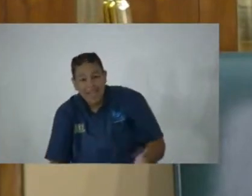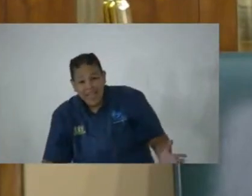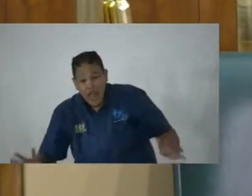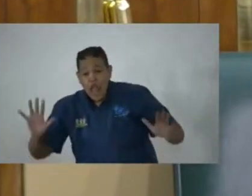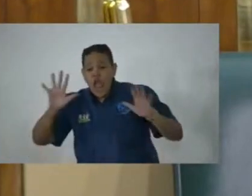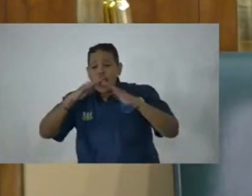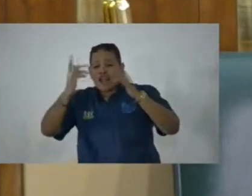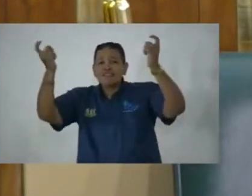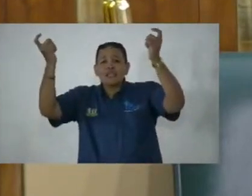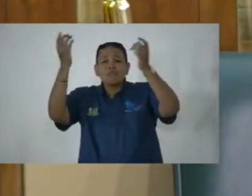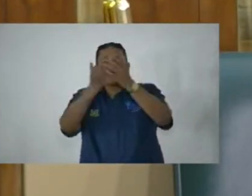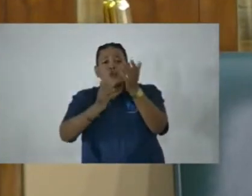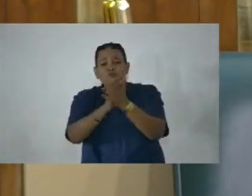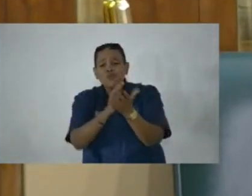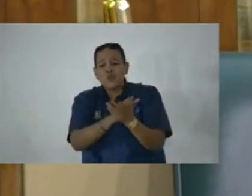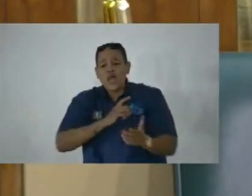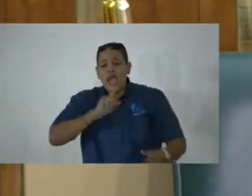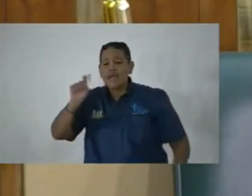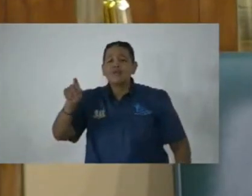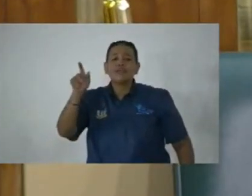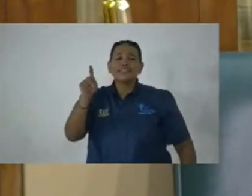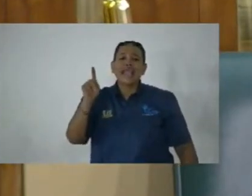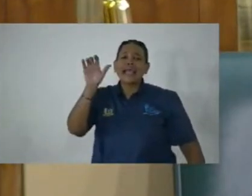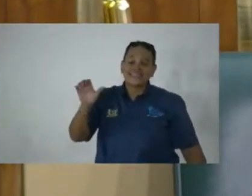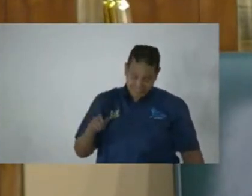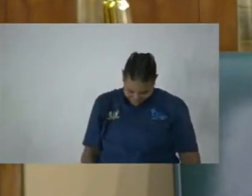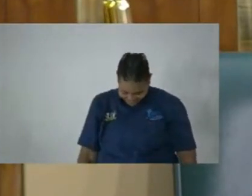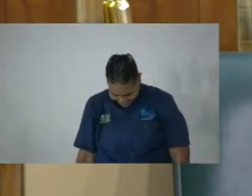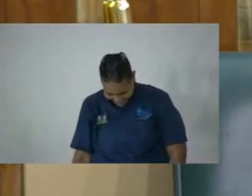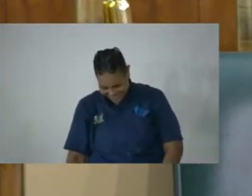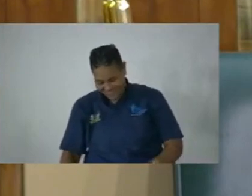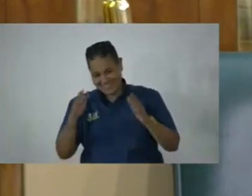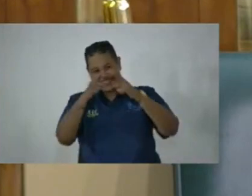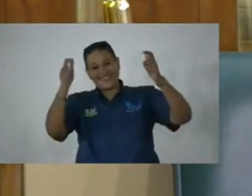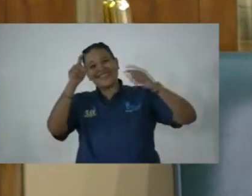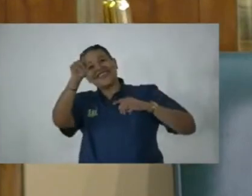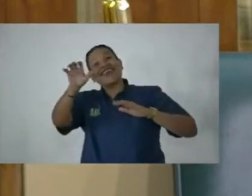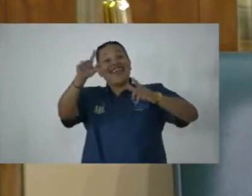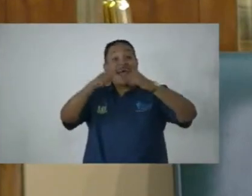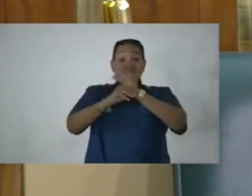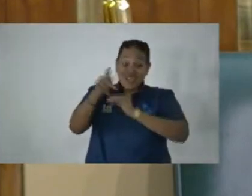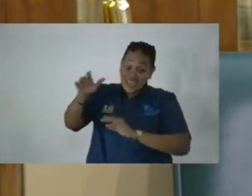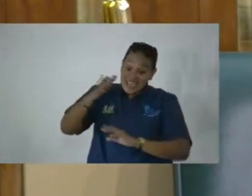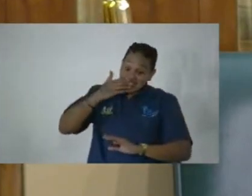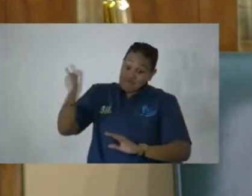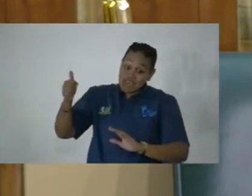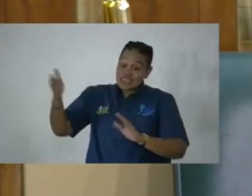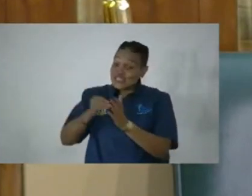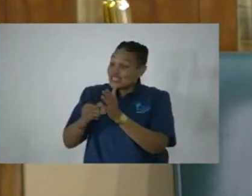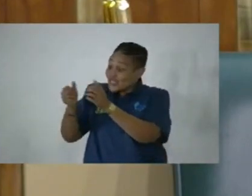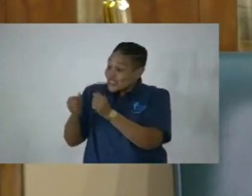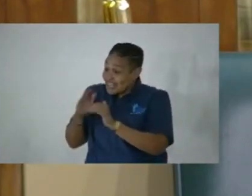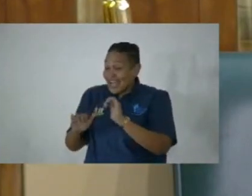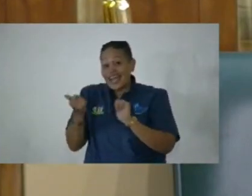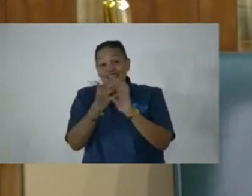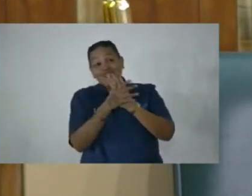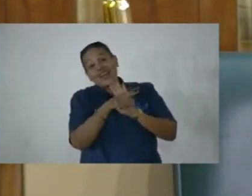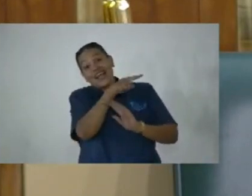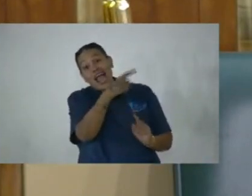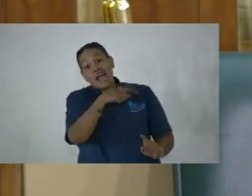some schools. I went to the Kingston College, the great Kingston College. But KC get better crop of students than many other schools